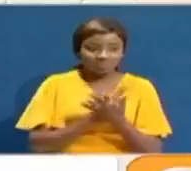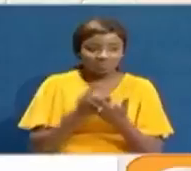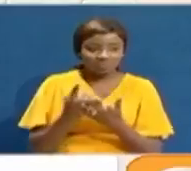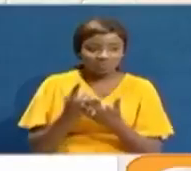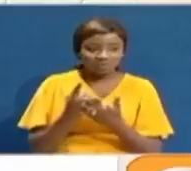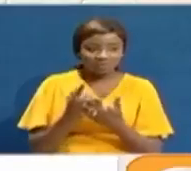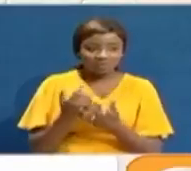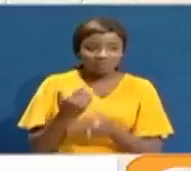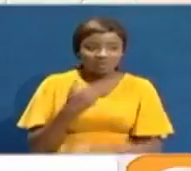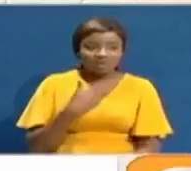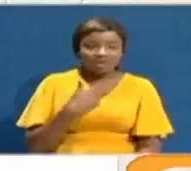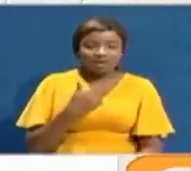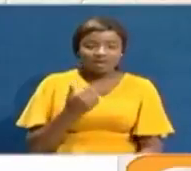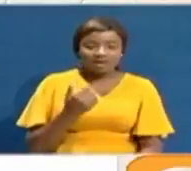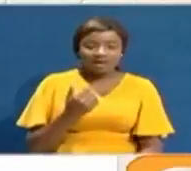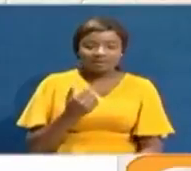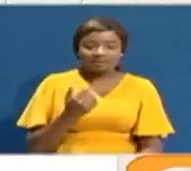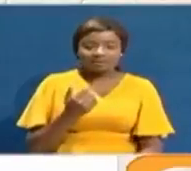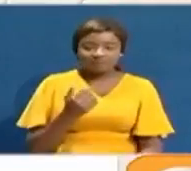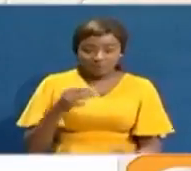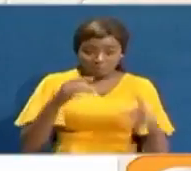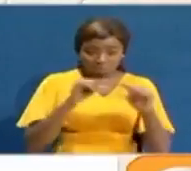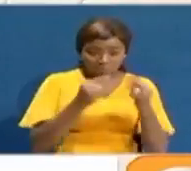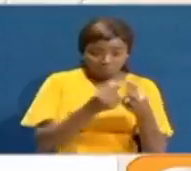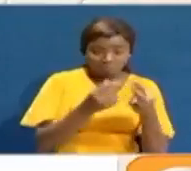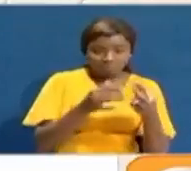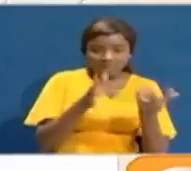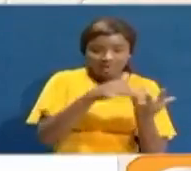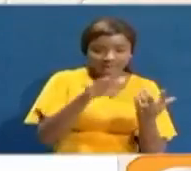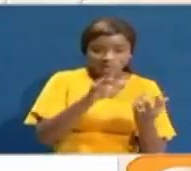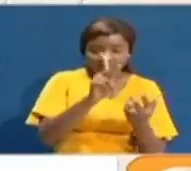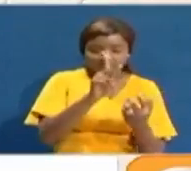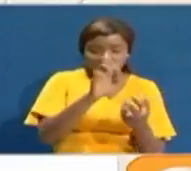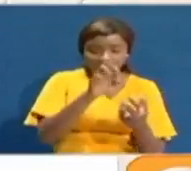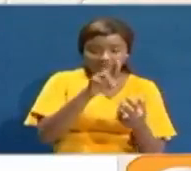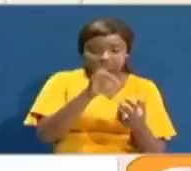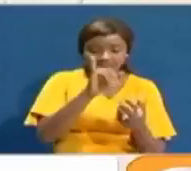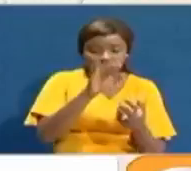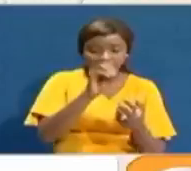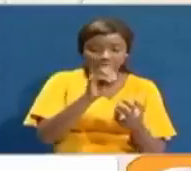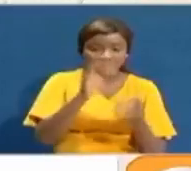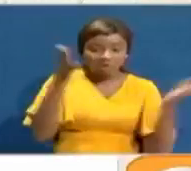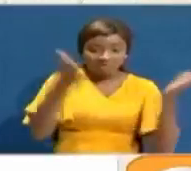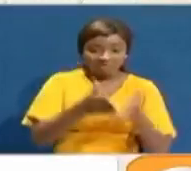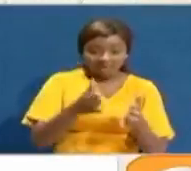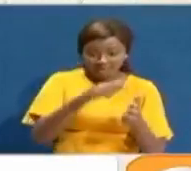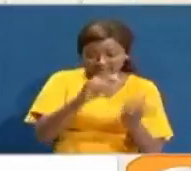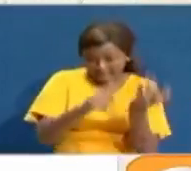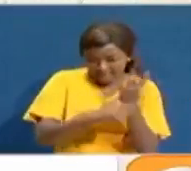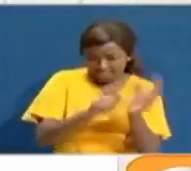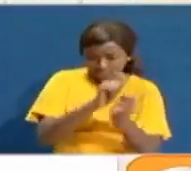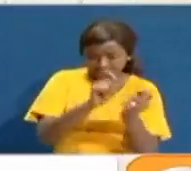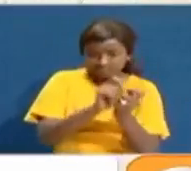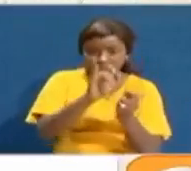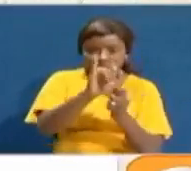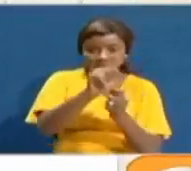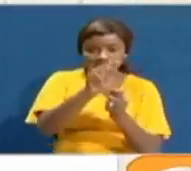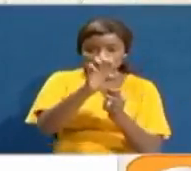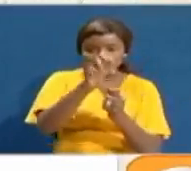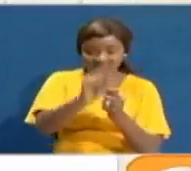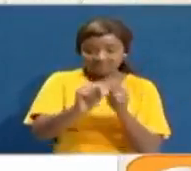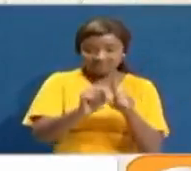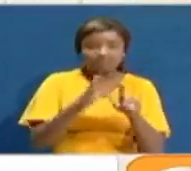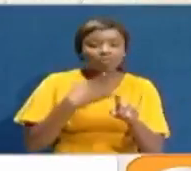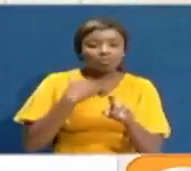Everyone. Now, there's a group of local paragliders in Kerio Valley in Iten who are urging the county government of Elgeyo Marakwet